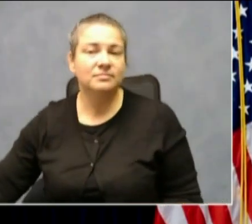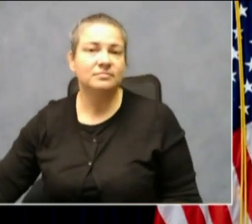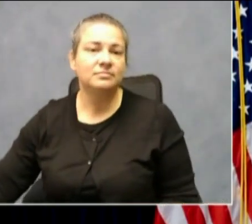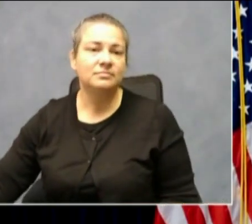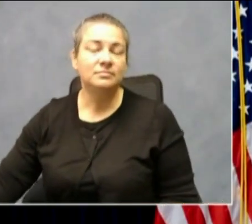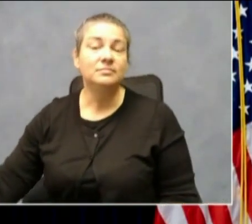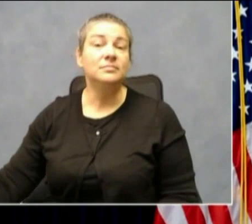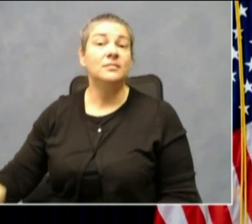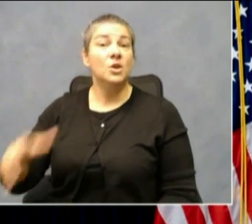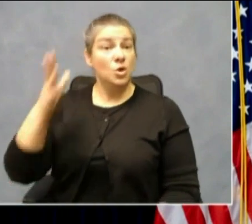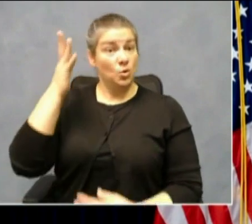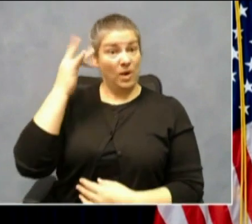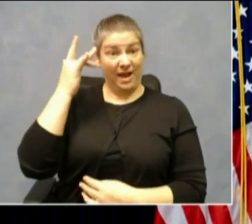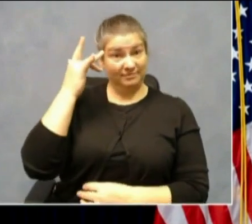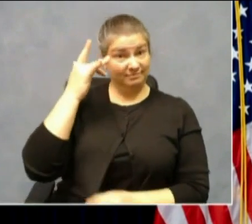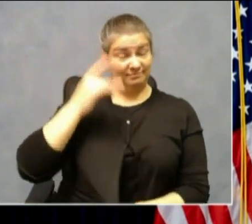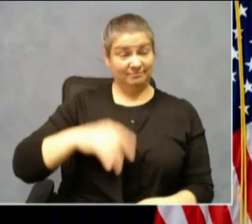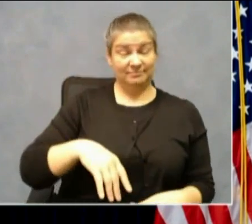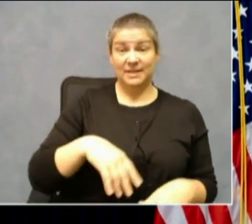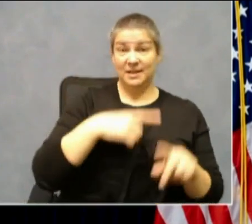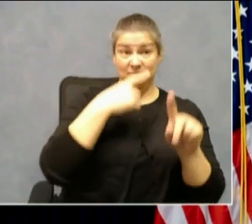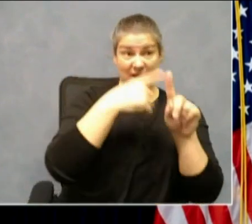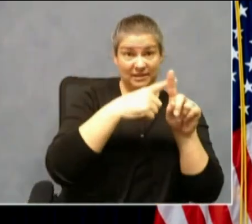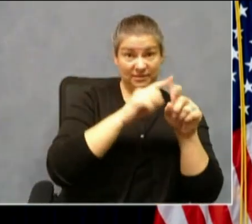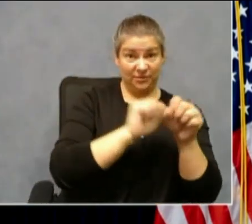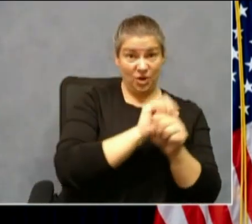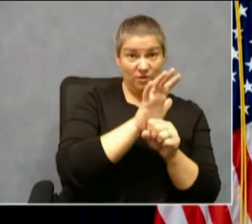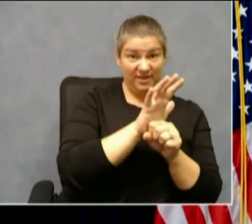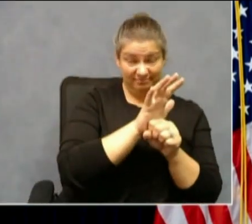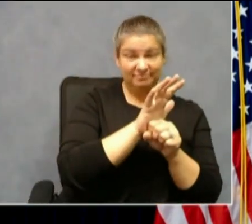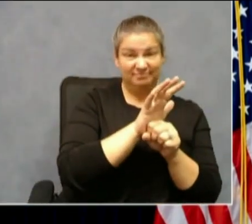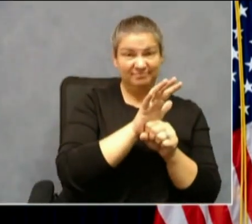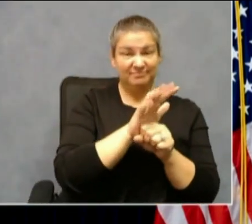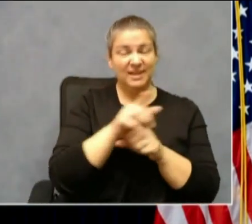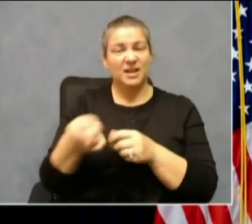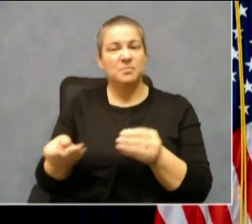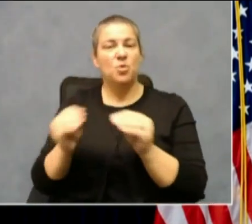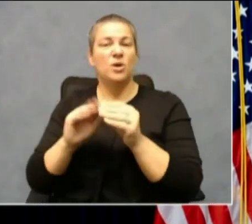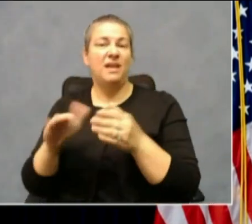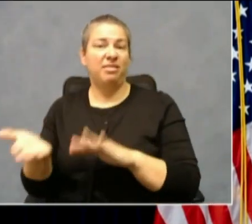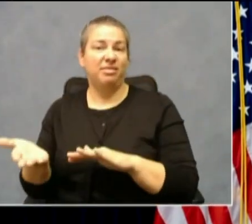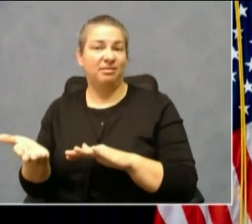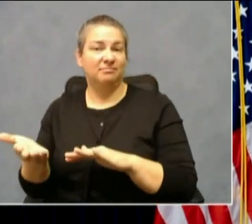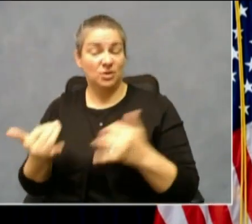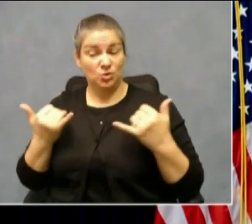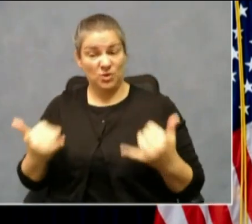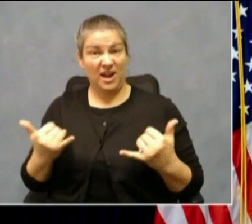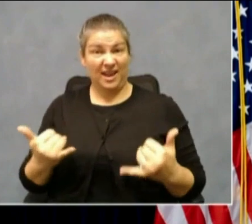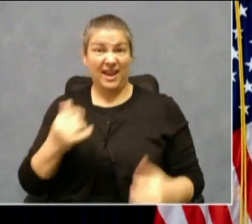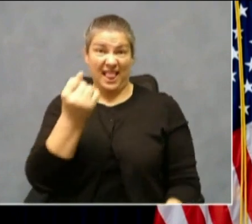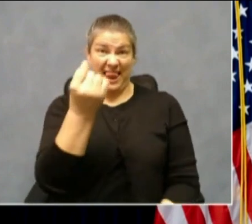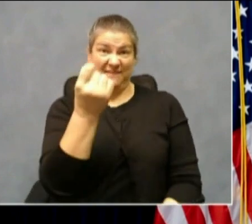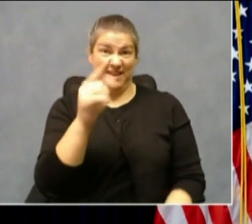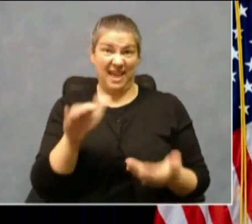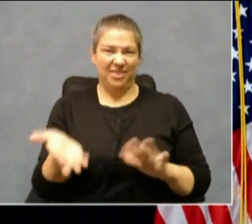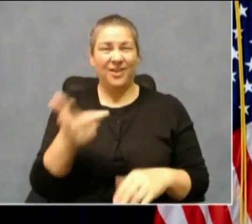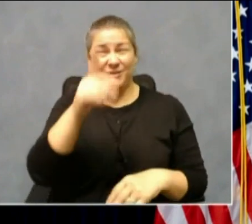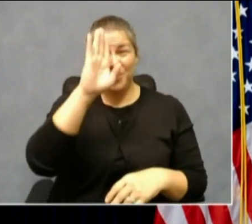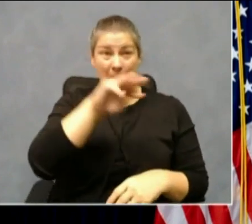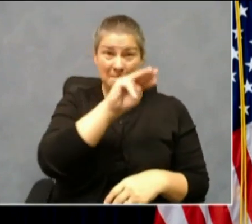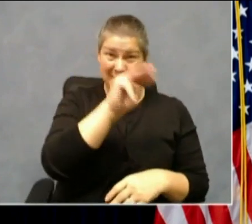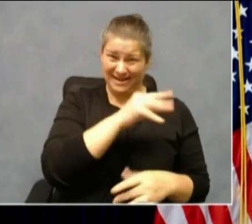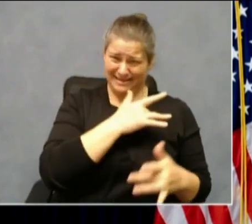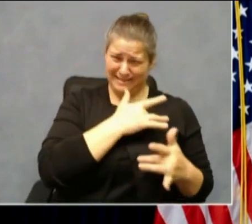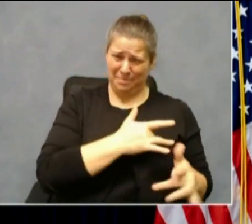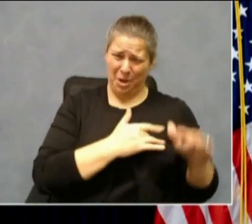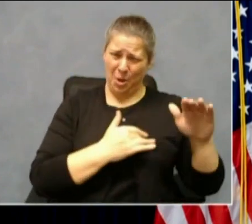cases? More death. Today, we're announcing 11 new deaths. And again, Mondays are typically really low on that account